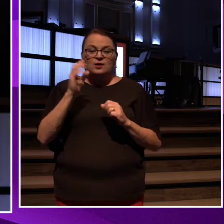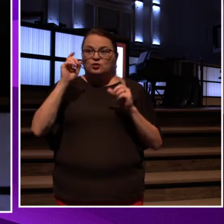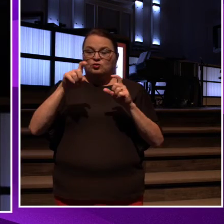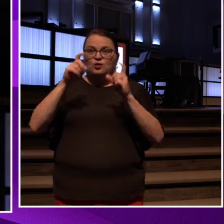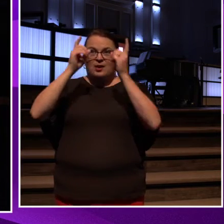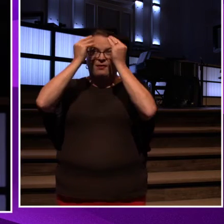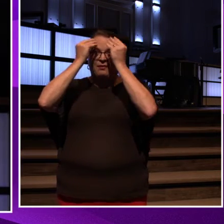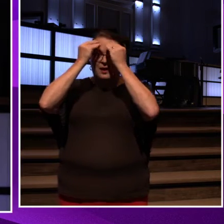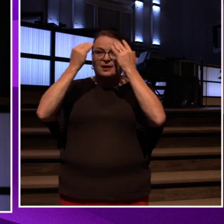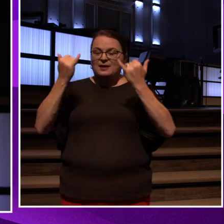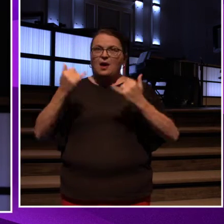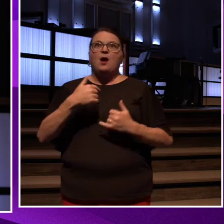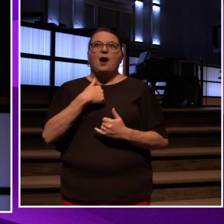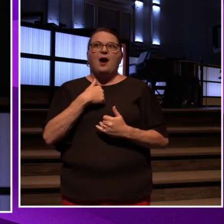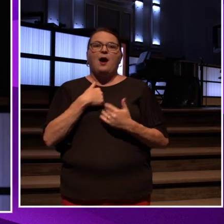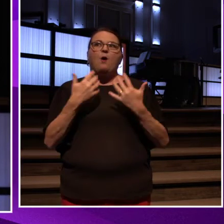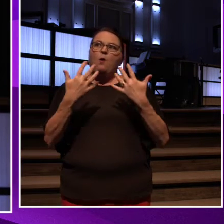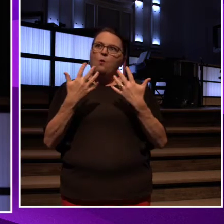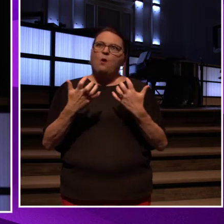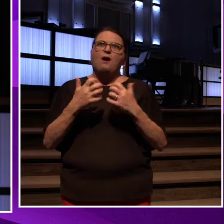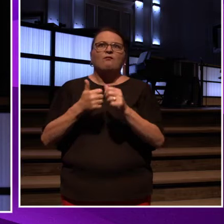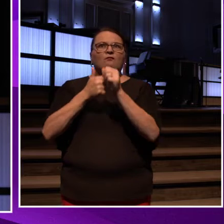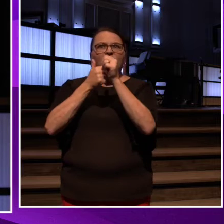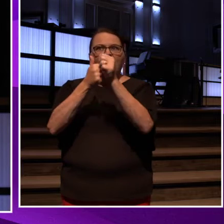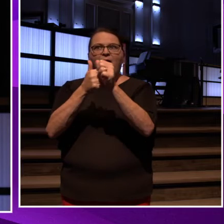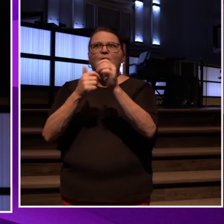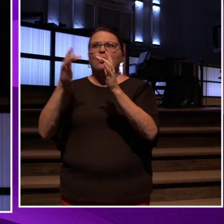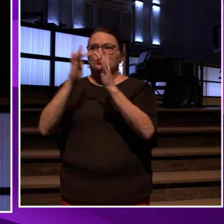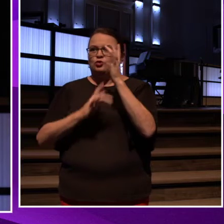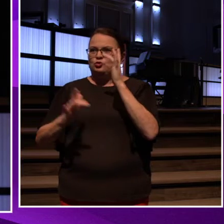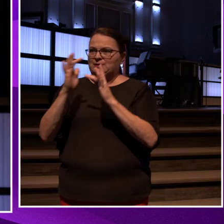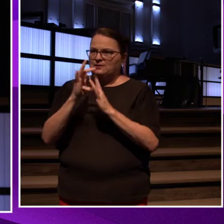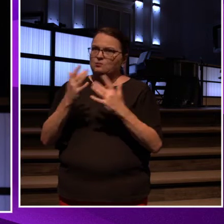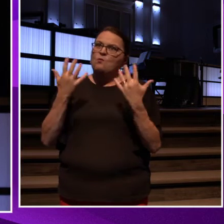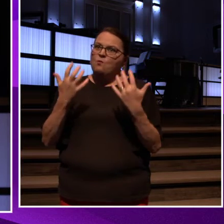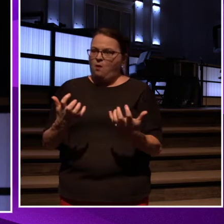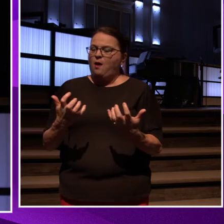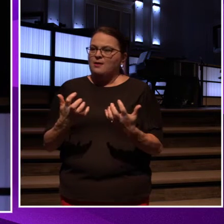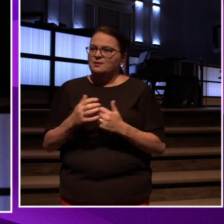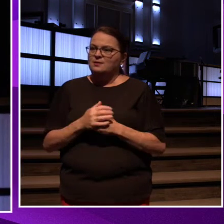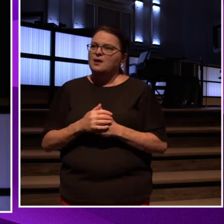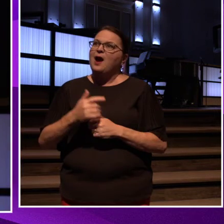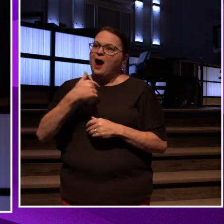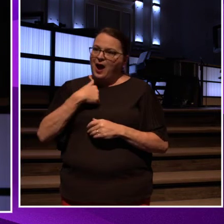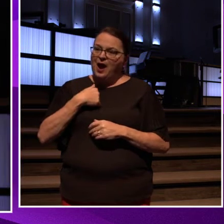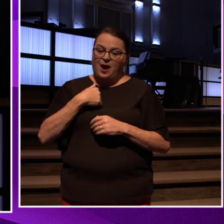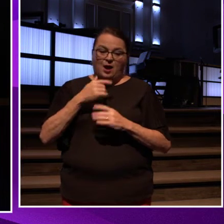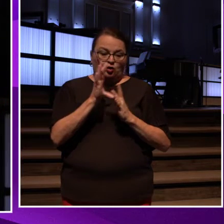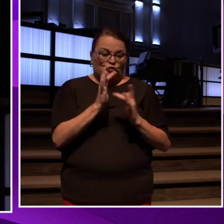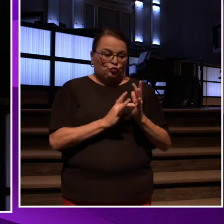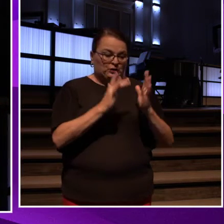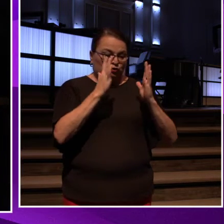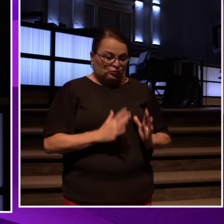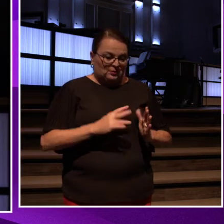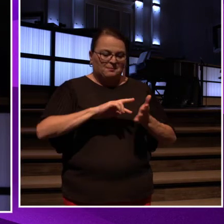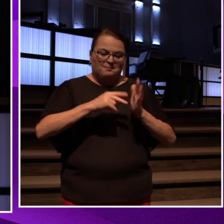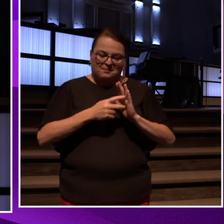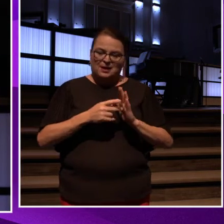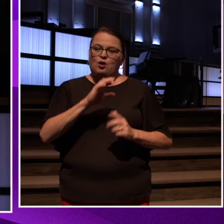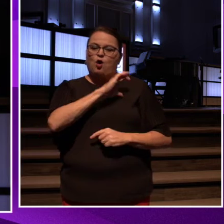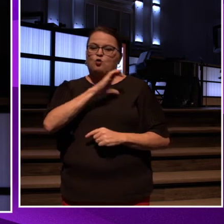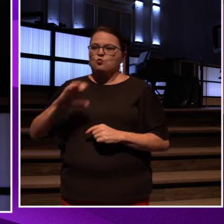thinking now. I want to follow Jesus. I'm a Christ follower.